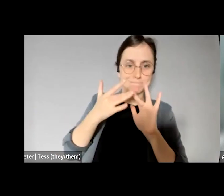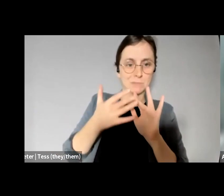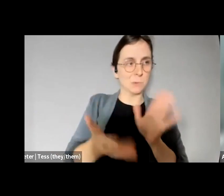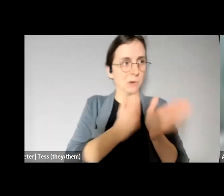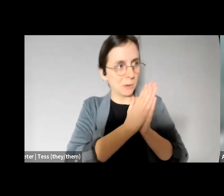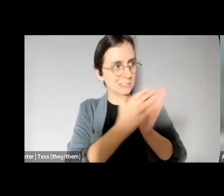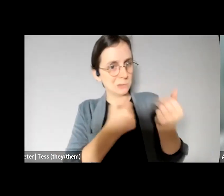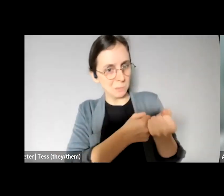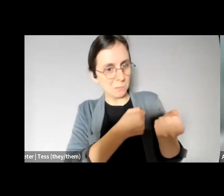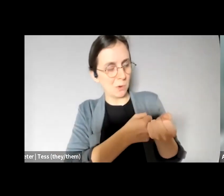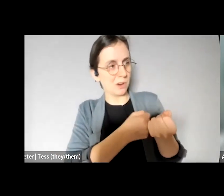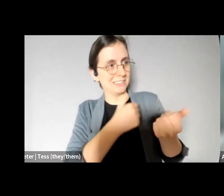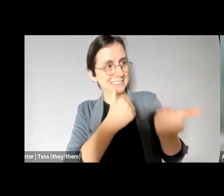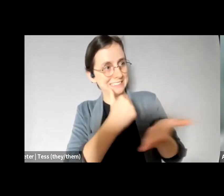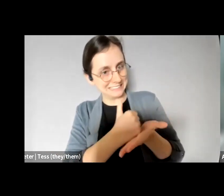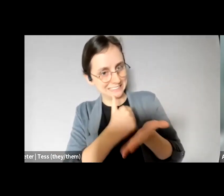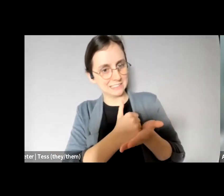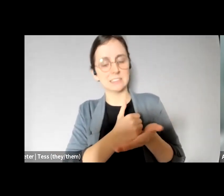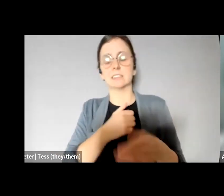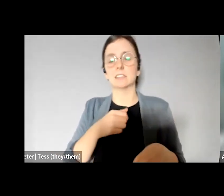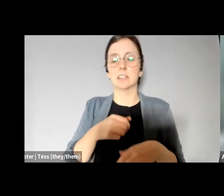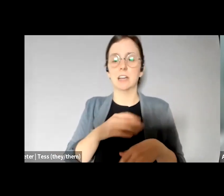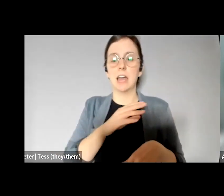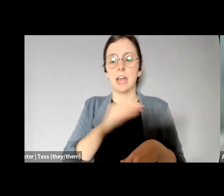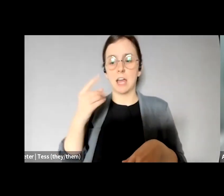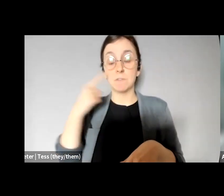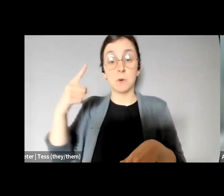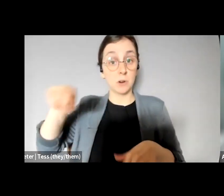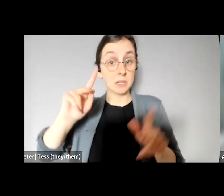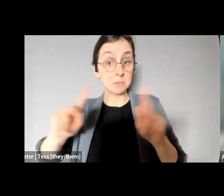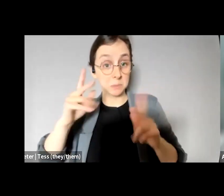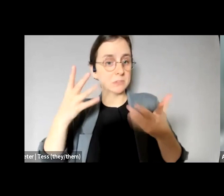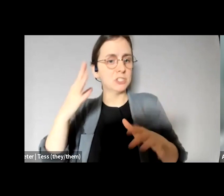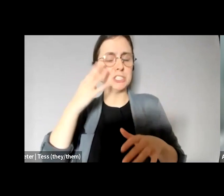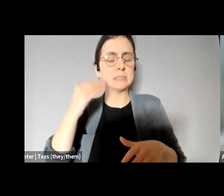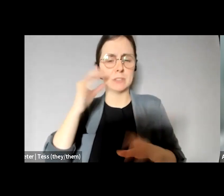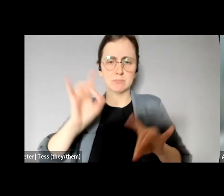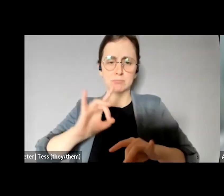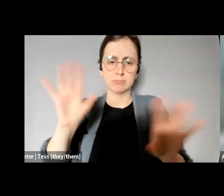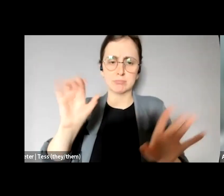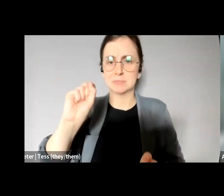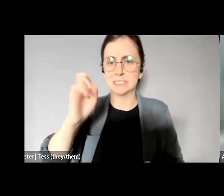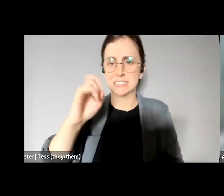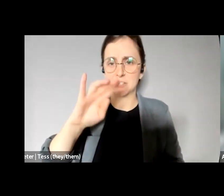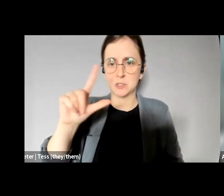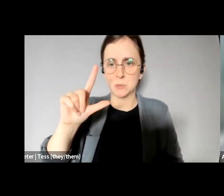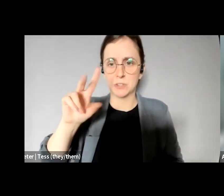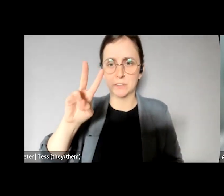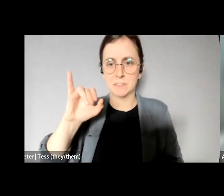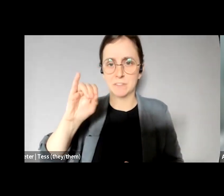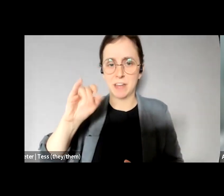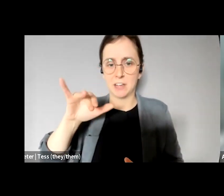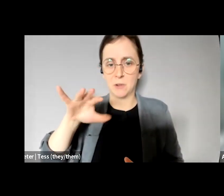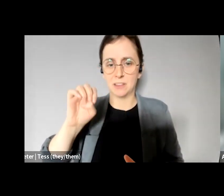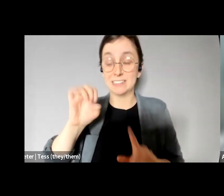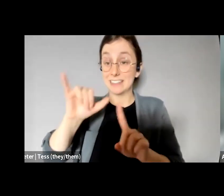assistance. And then for those who are victims of sexual violence, that particular reporting context